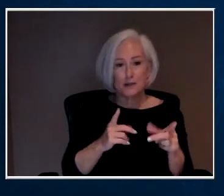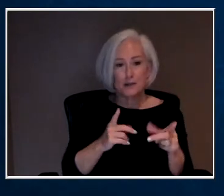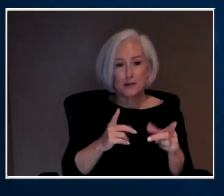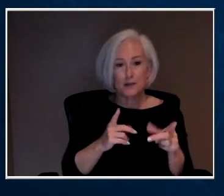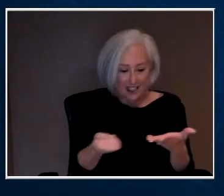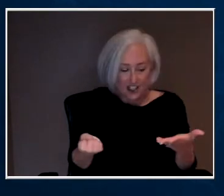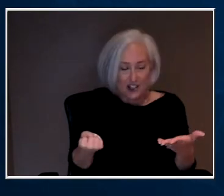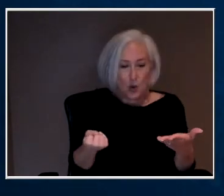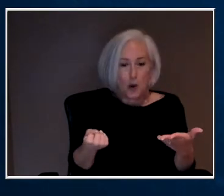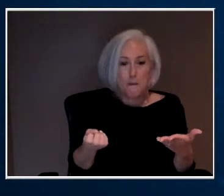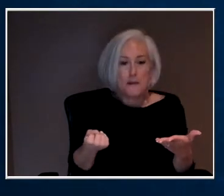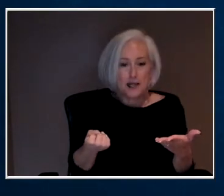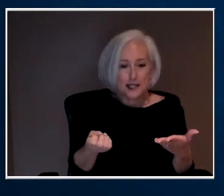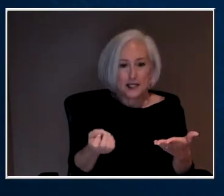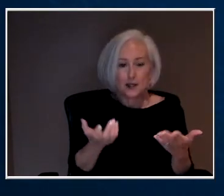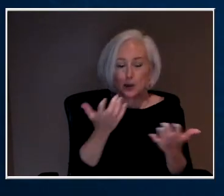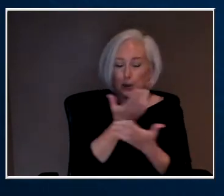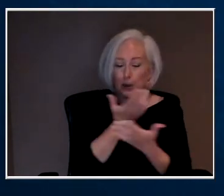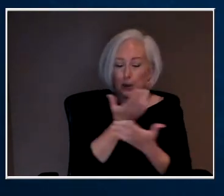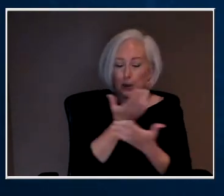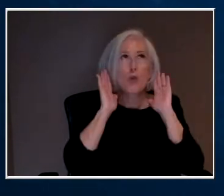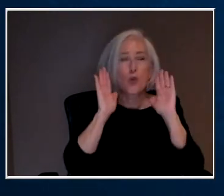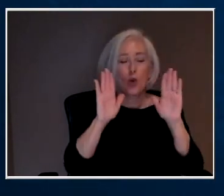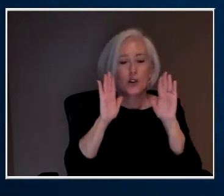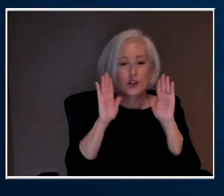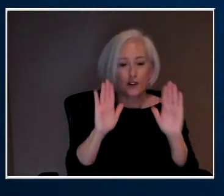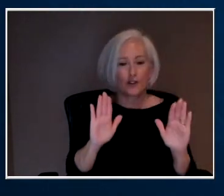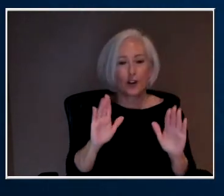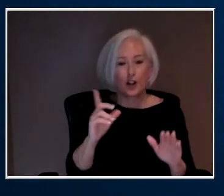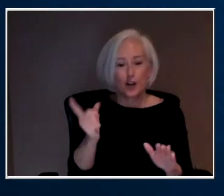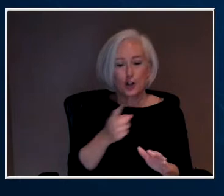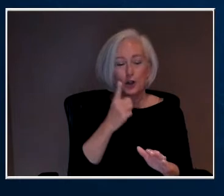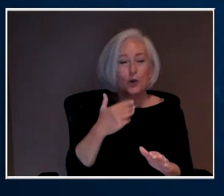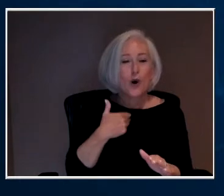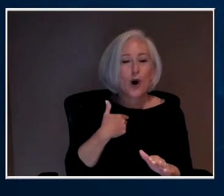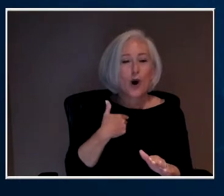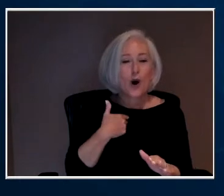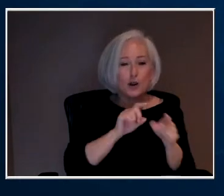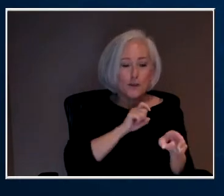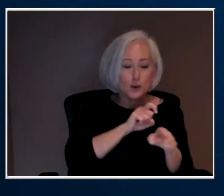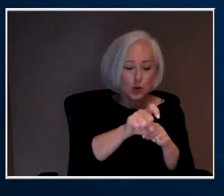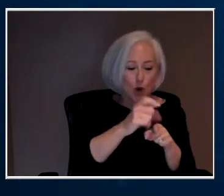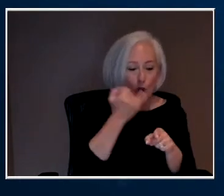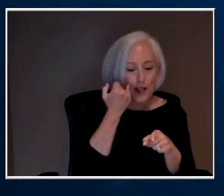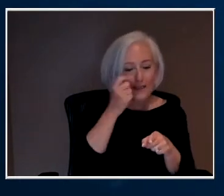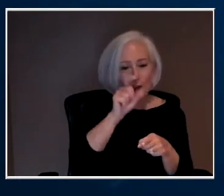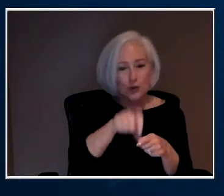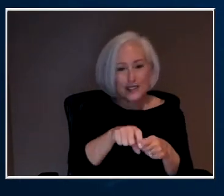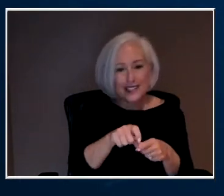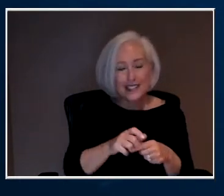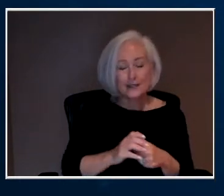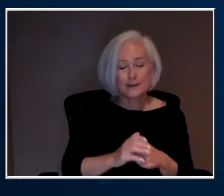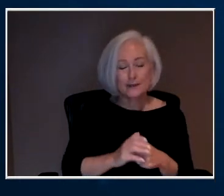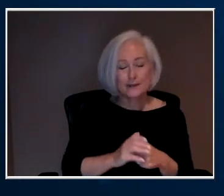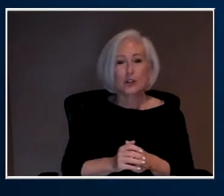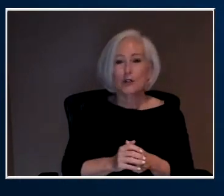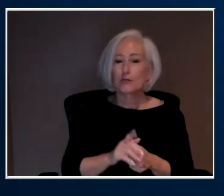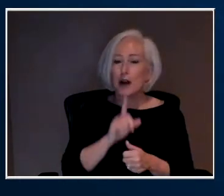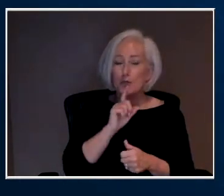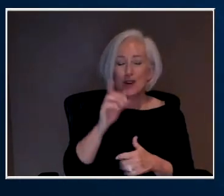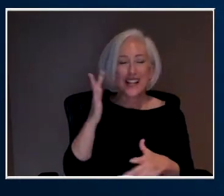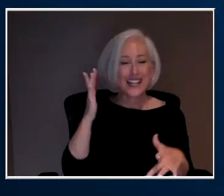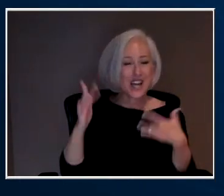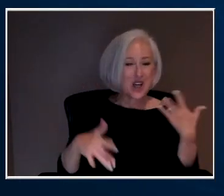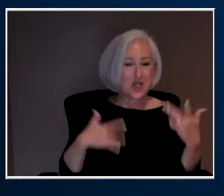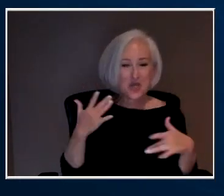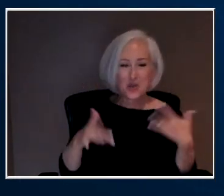device were wonderful. And you always have phone numbers that you can call people. So I'm thrilled. I feel